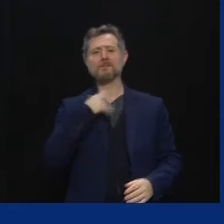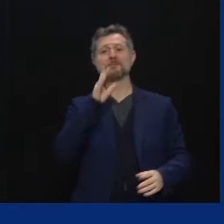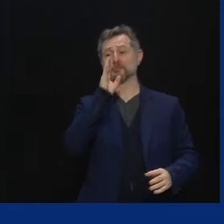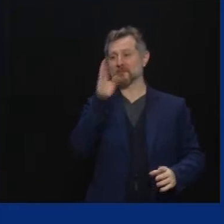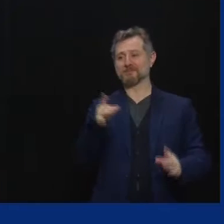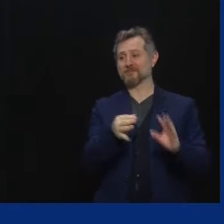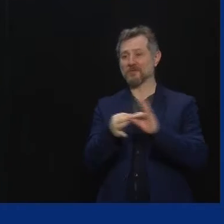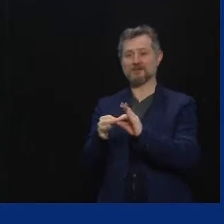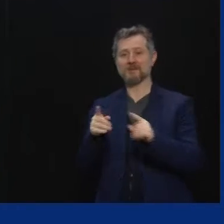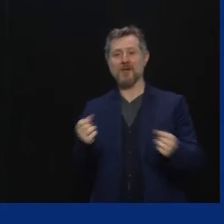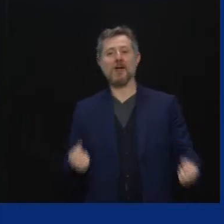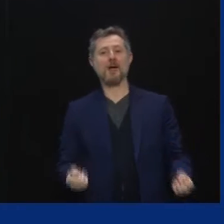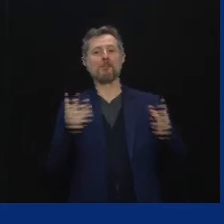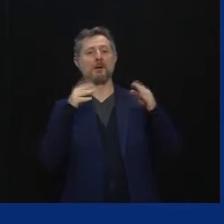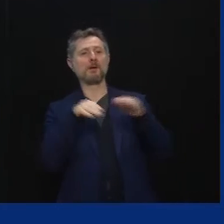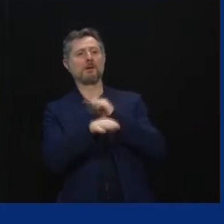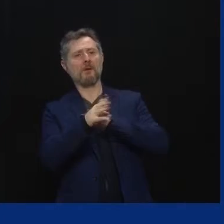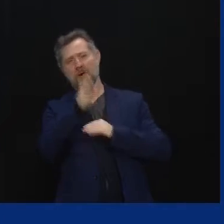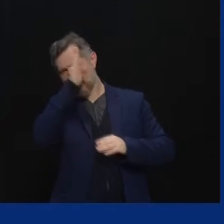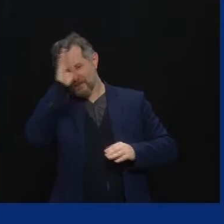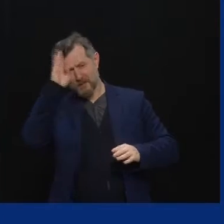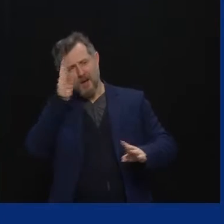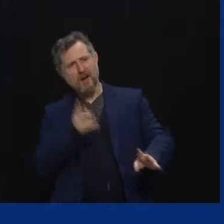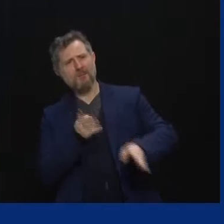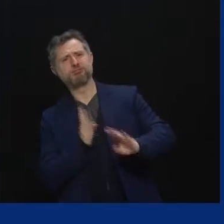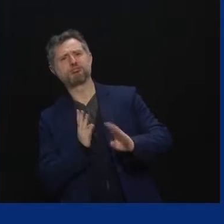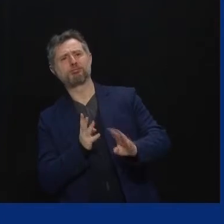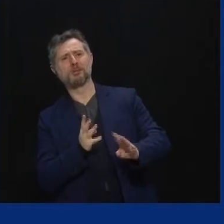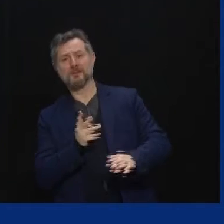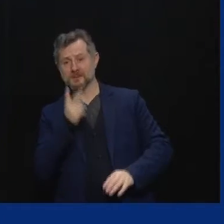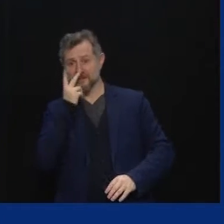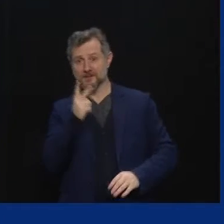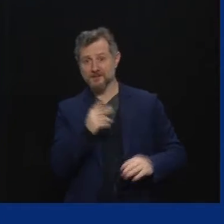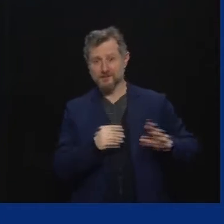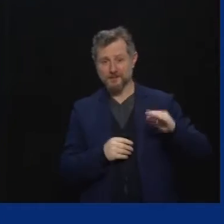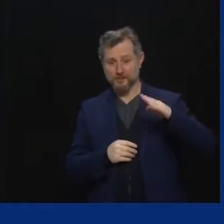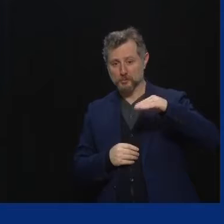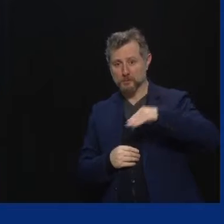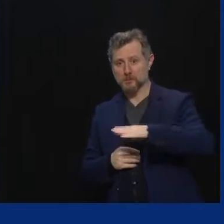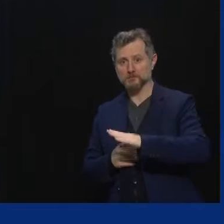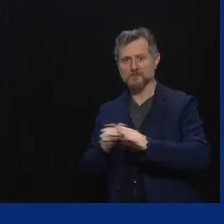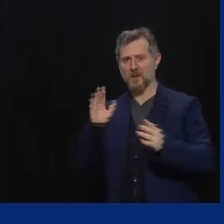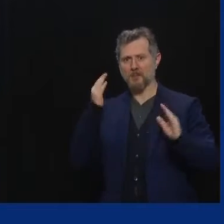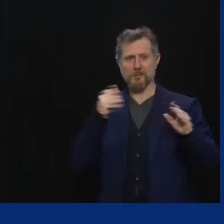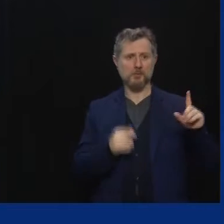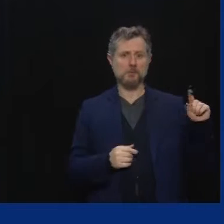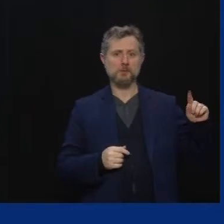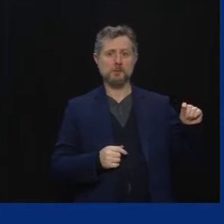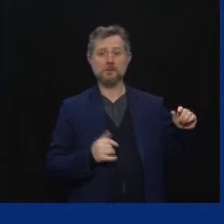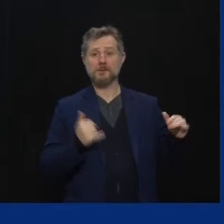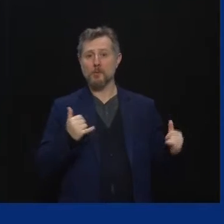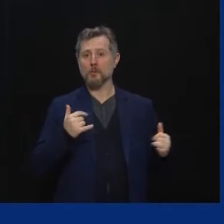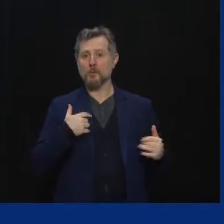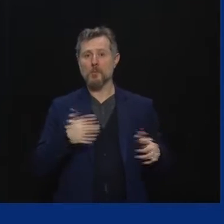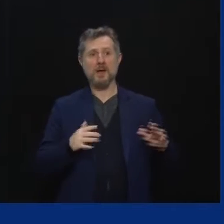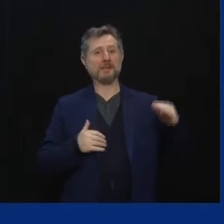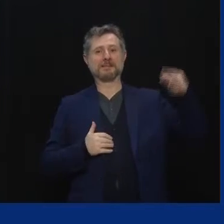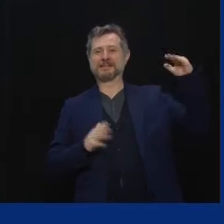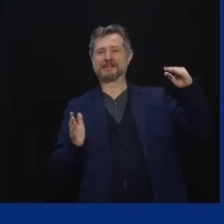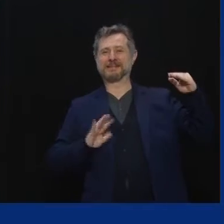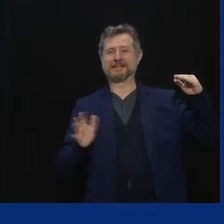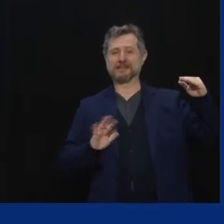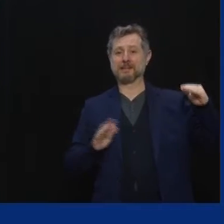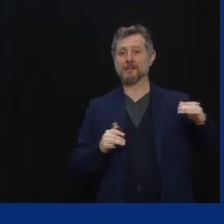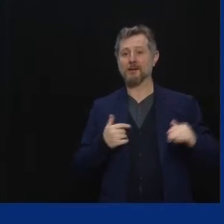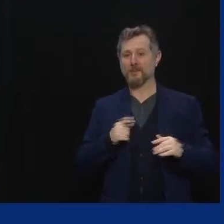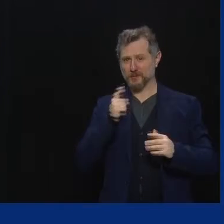of hospitalizations. As you can see from this chart, we're not anywhere near where we were in 2020, but we never want to get anywhere close. And so you can just see the